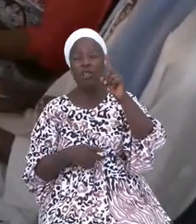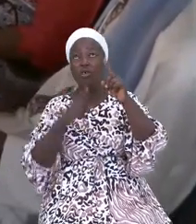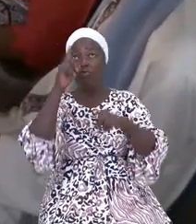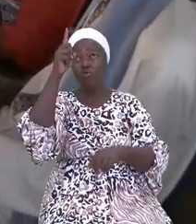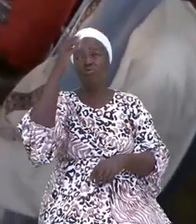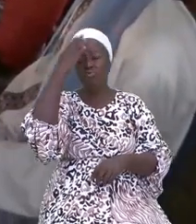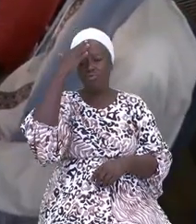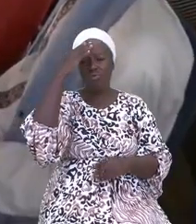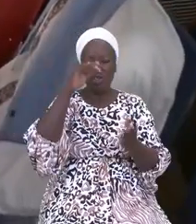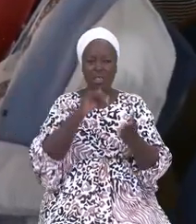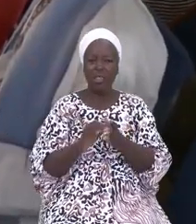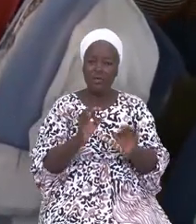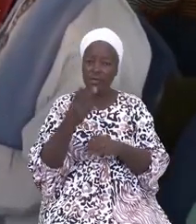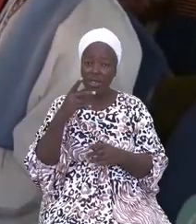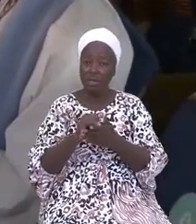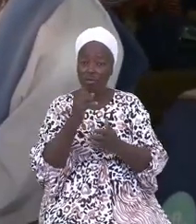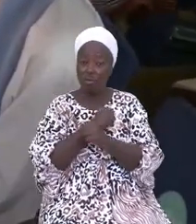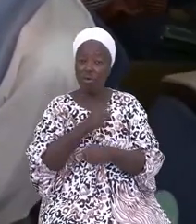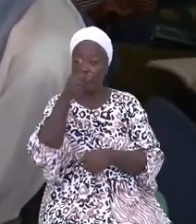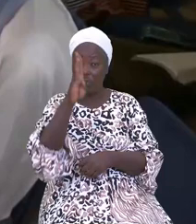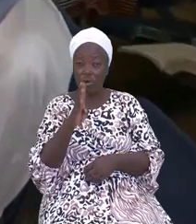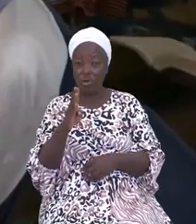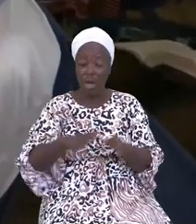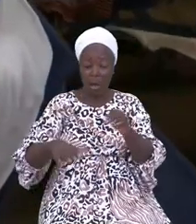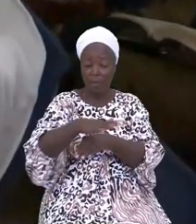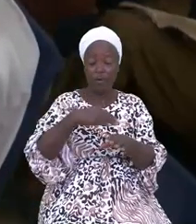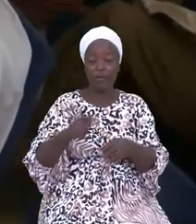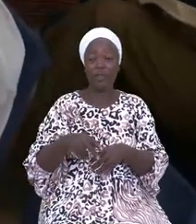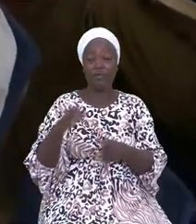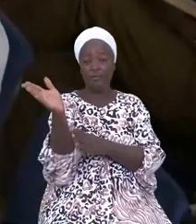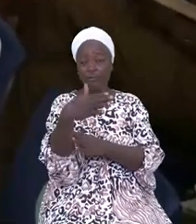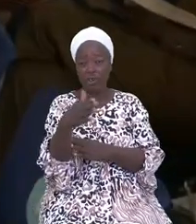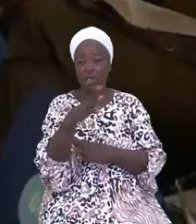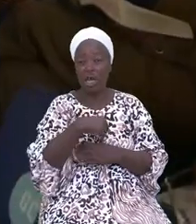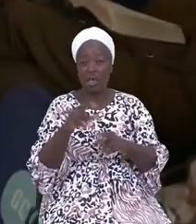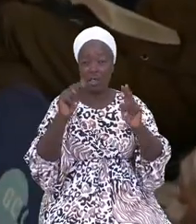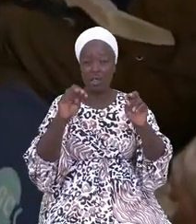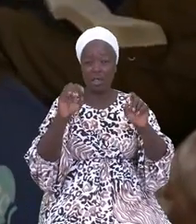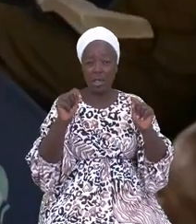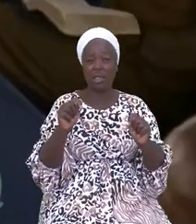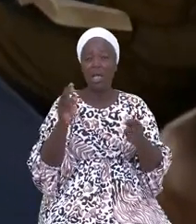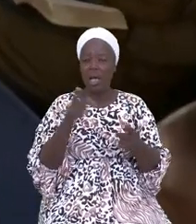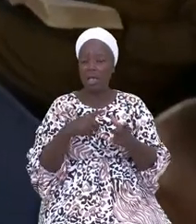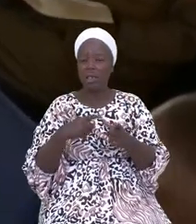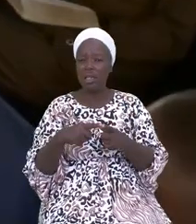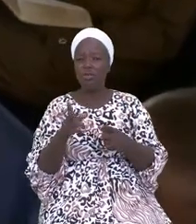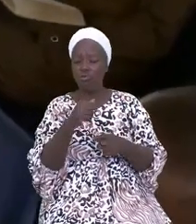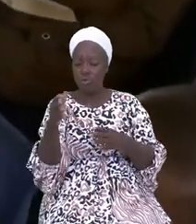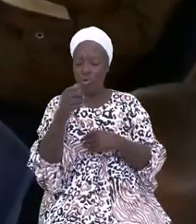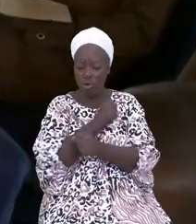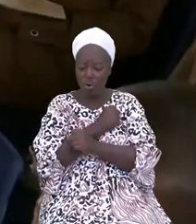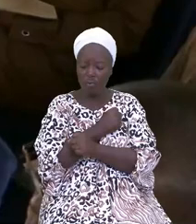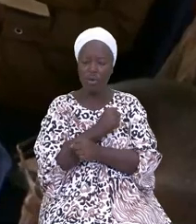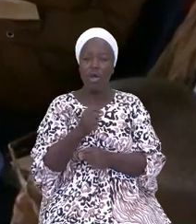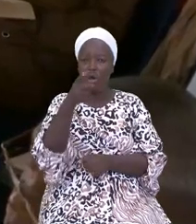you love God above the fish, above the net, you love God above